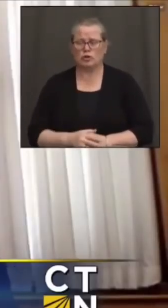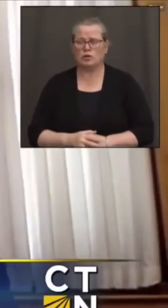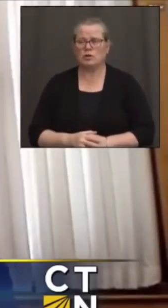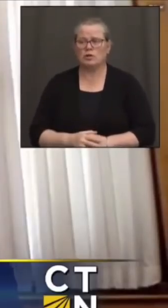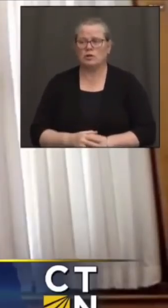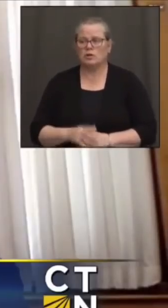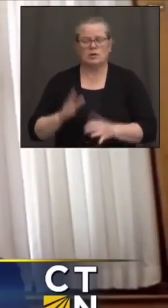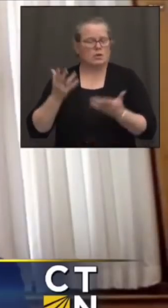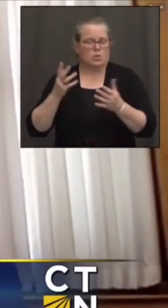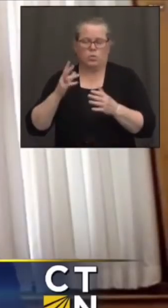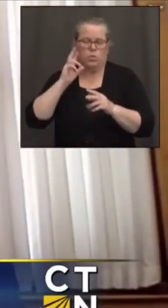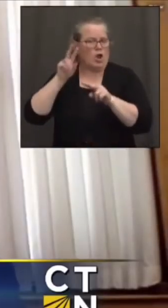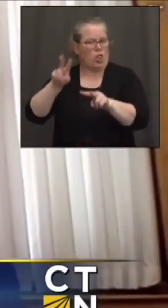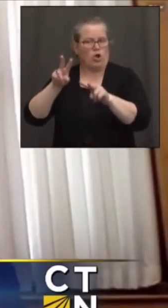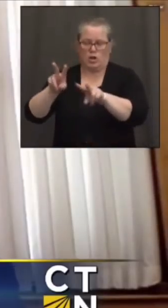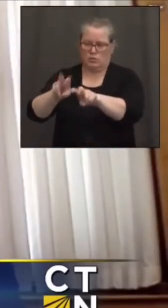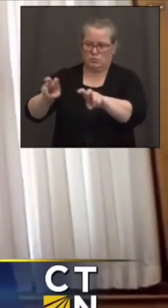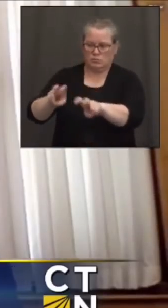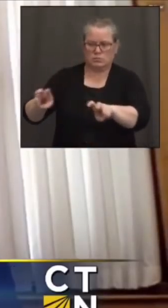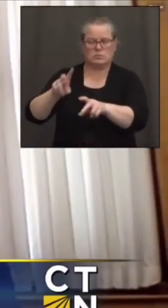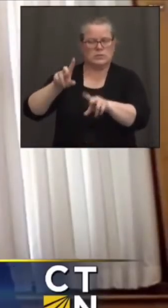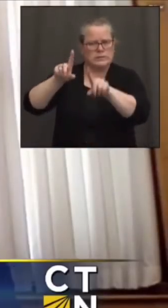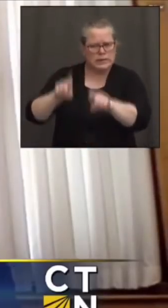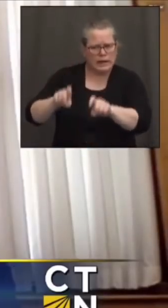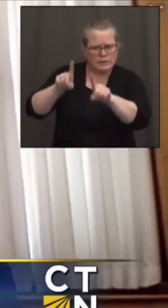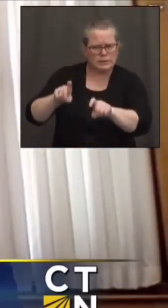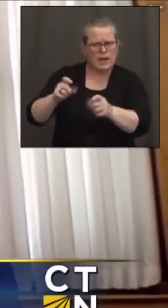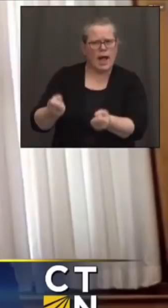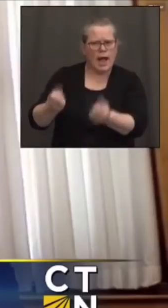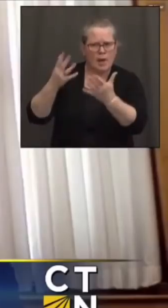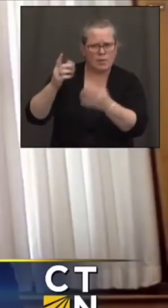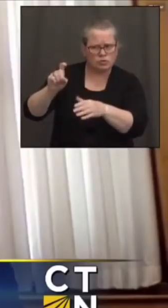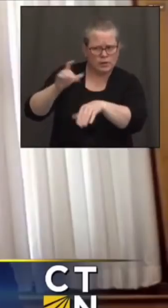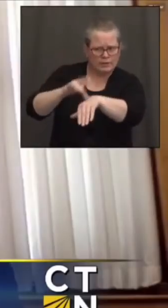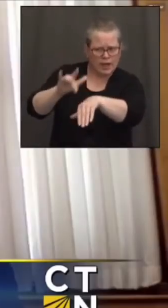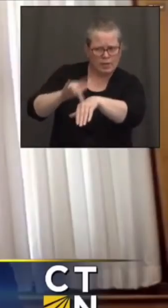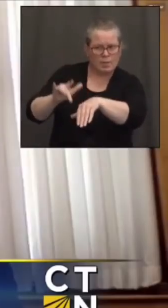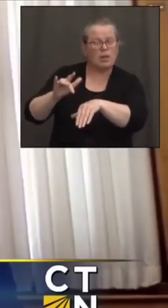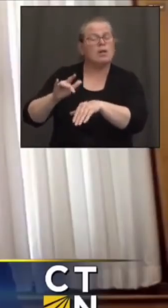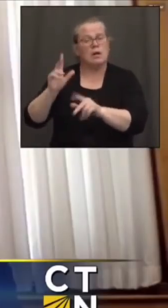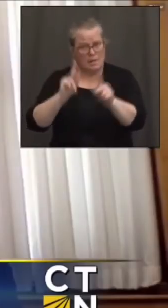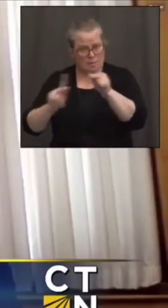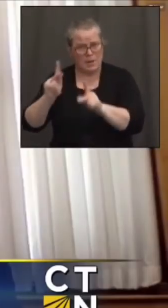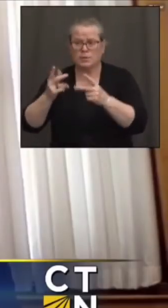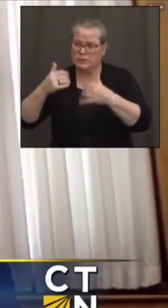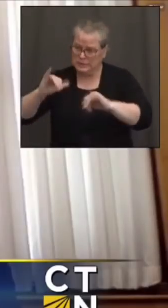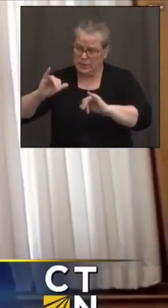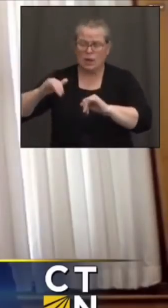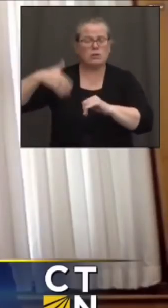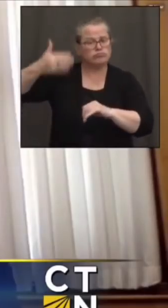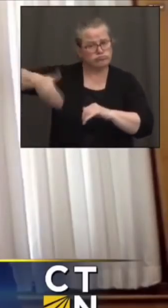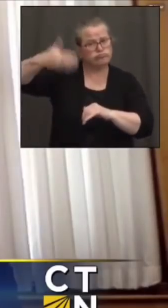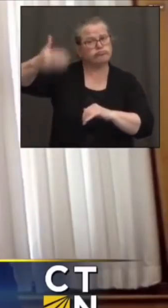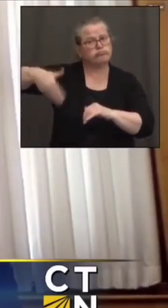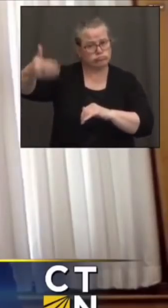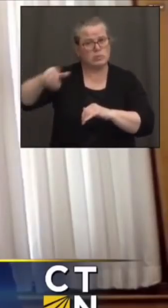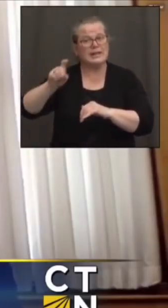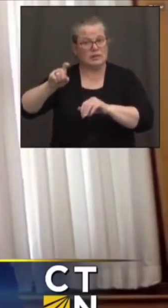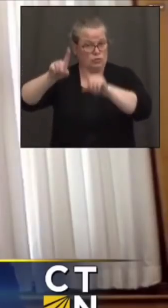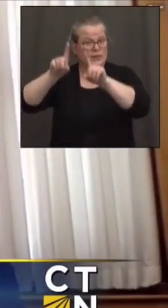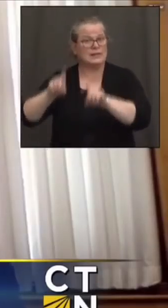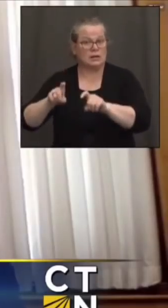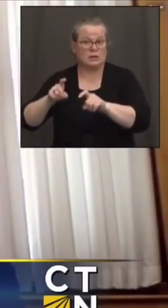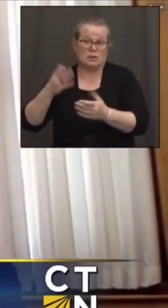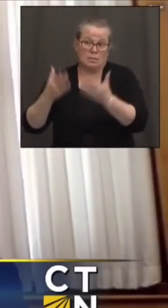constantly looking at what is the right amount of testing infrastructure that we need in place. There's going to continue to be people who will need to be tested, both who haven't been vaccinated,